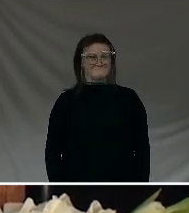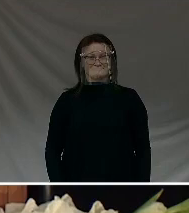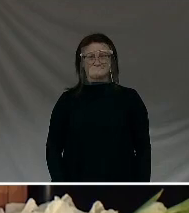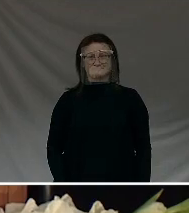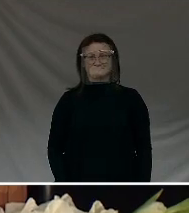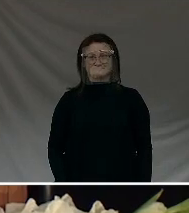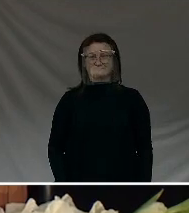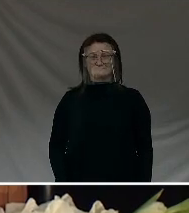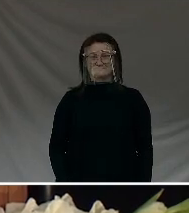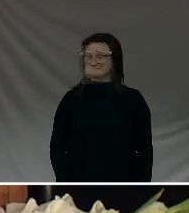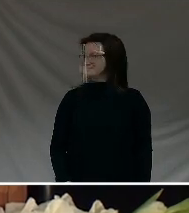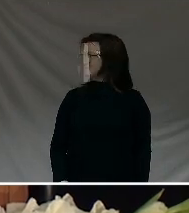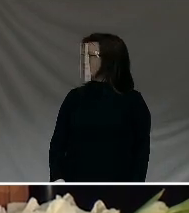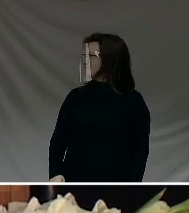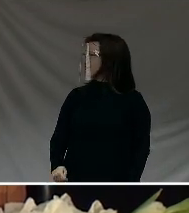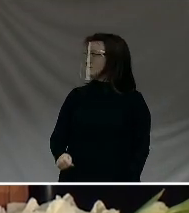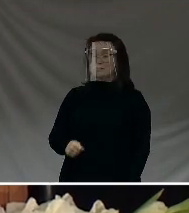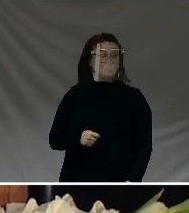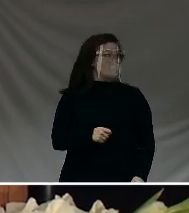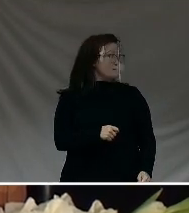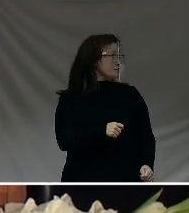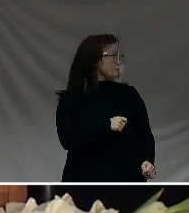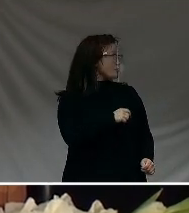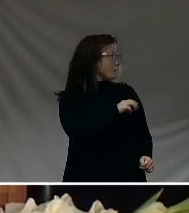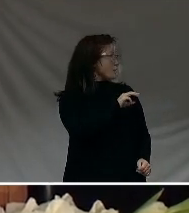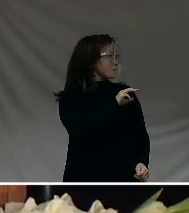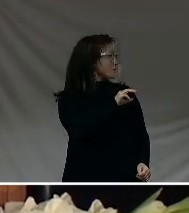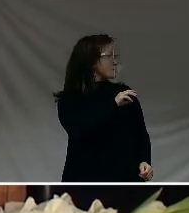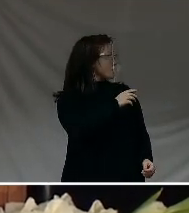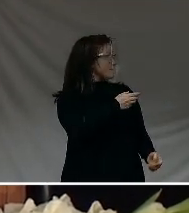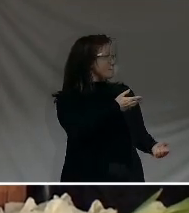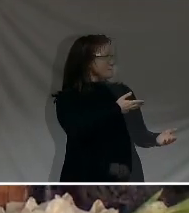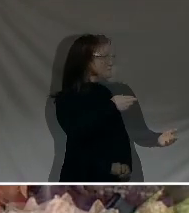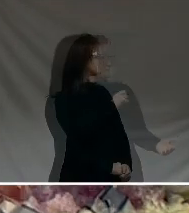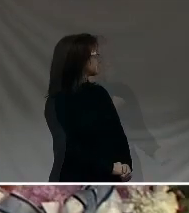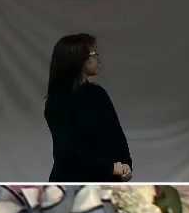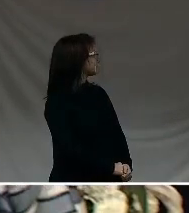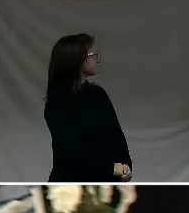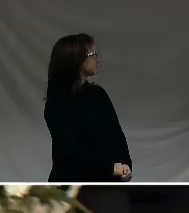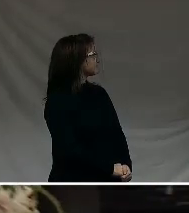Marshals, please begin dismissing the roll call of graduates.